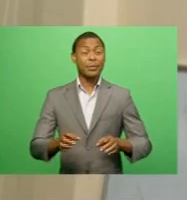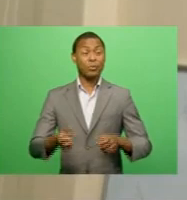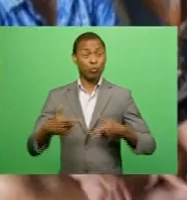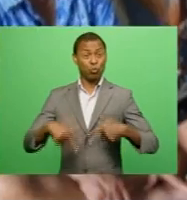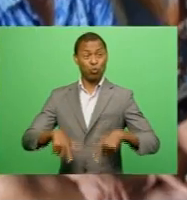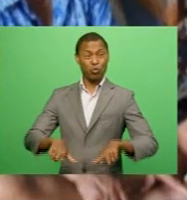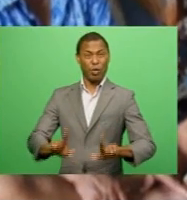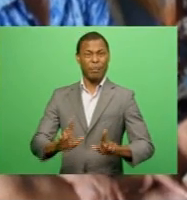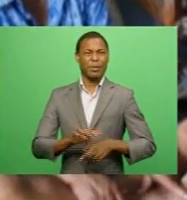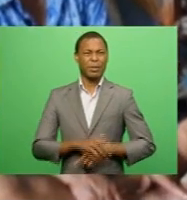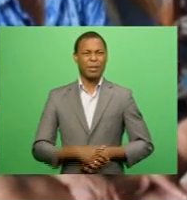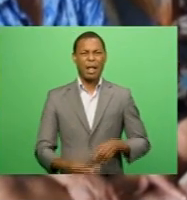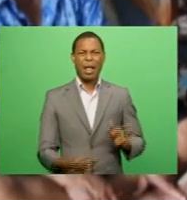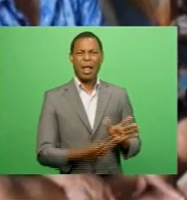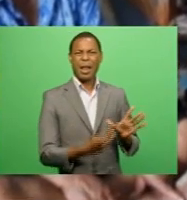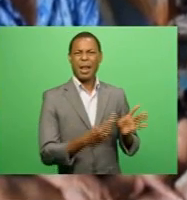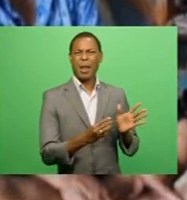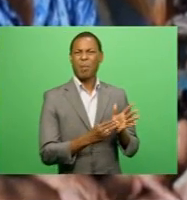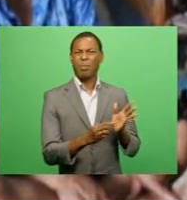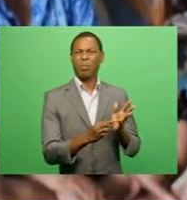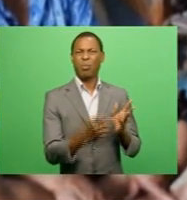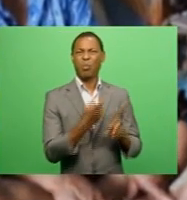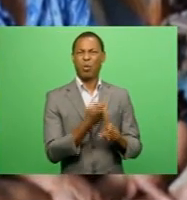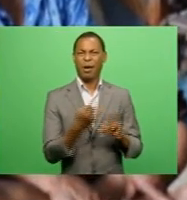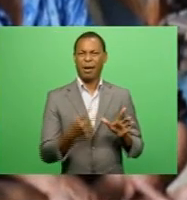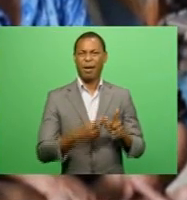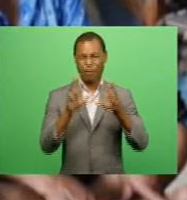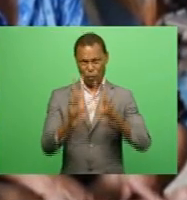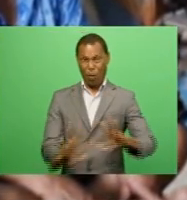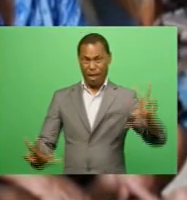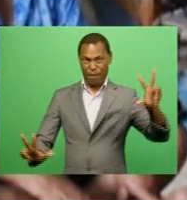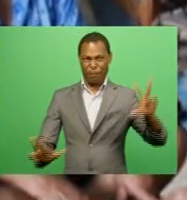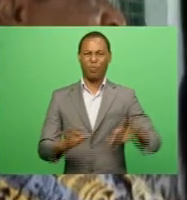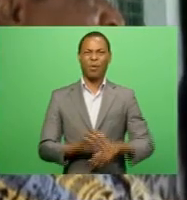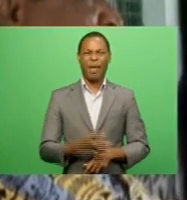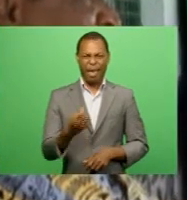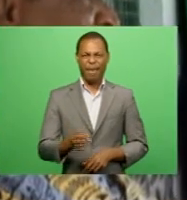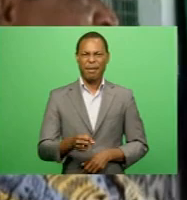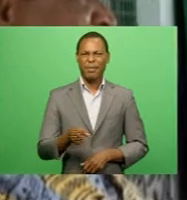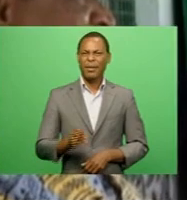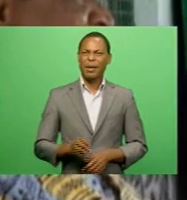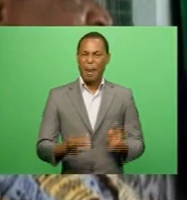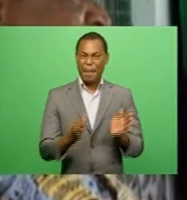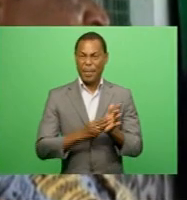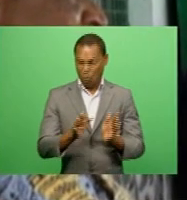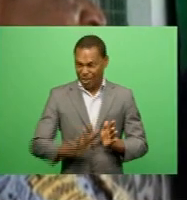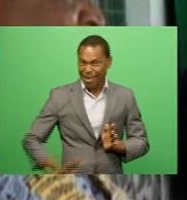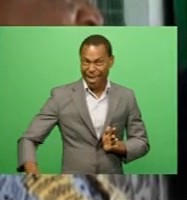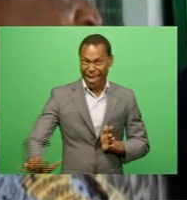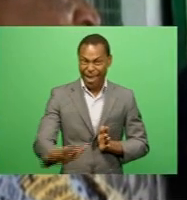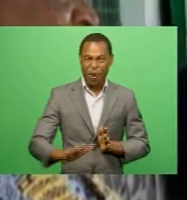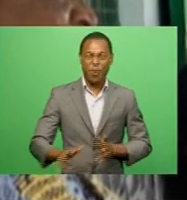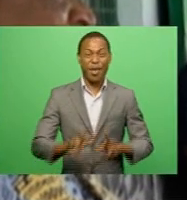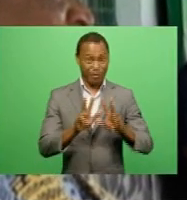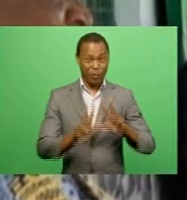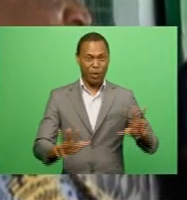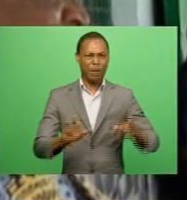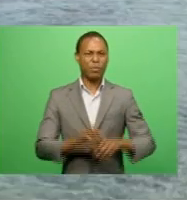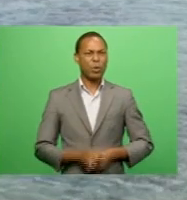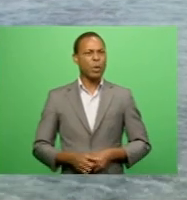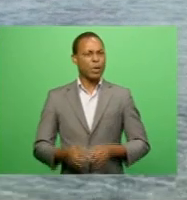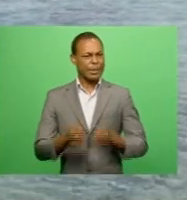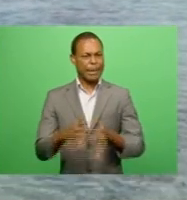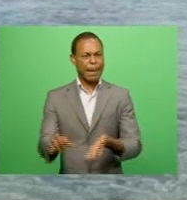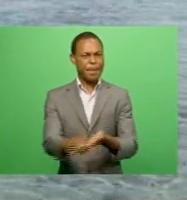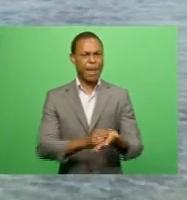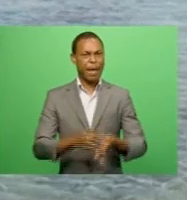in Vanuatu. That's past Dongotuki and Madwata area in Vanuatu, where we wish to start buying fish from